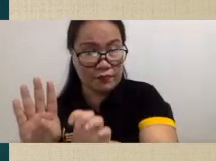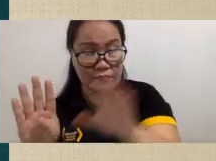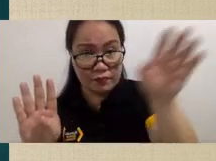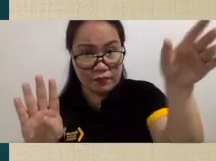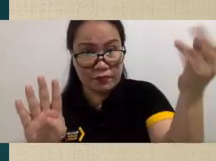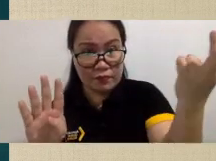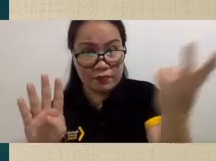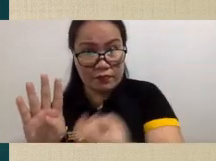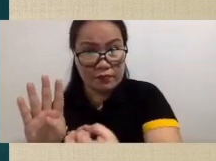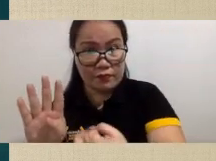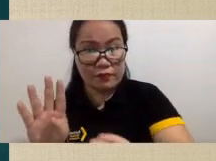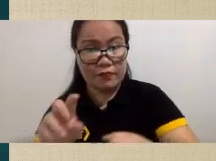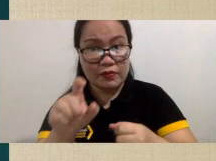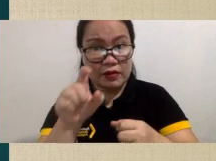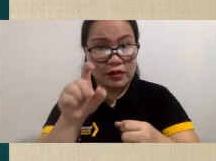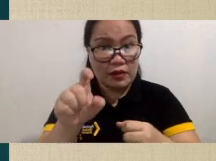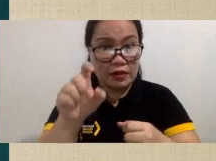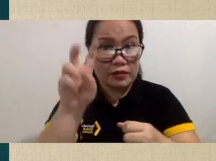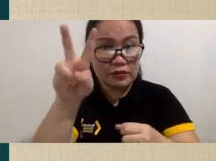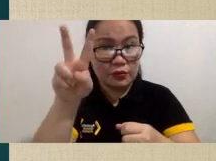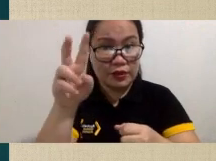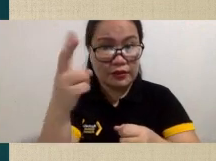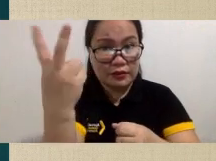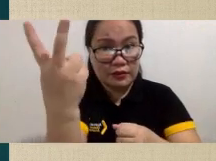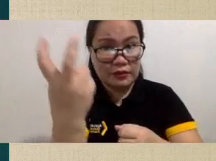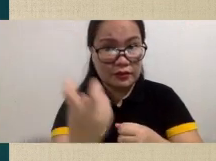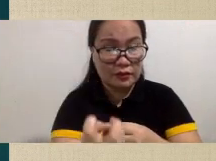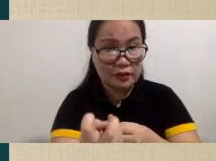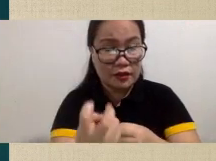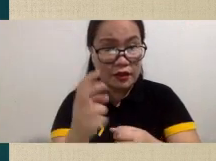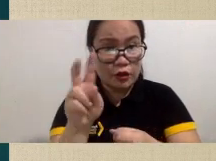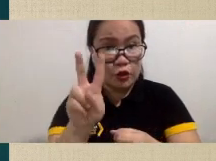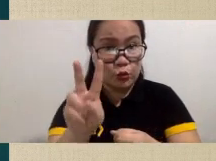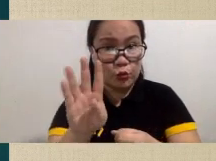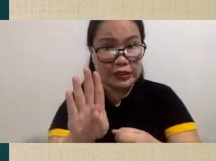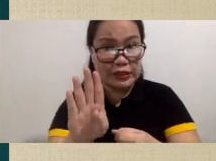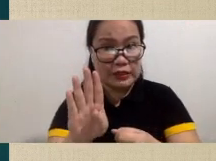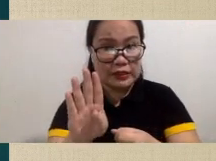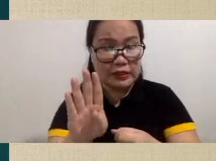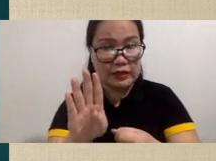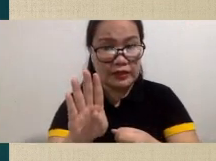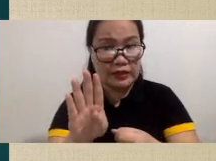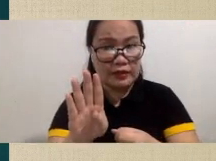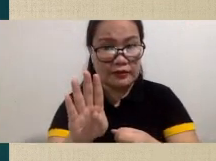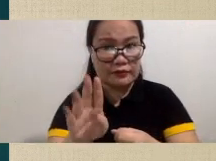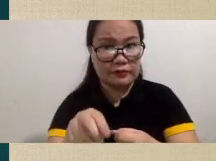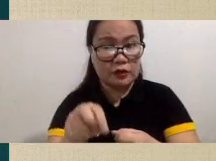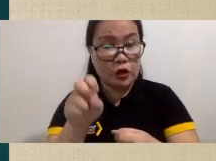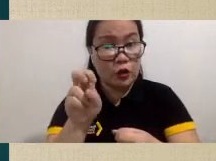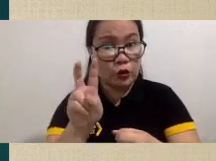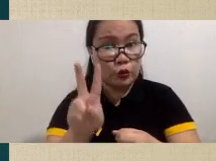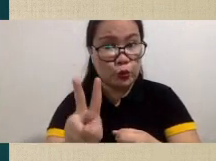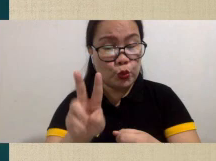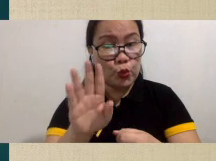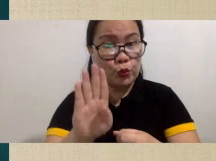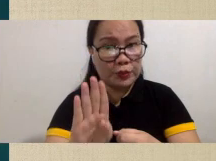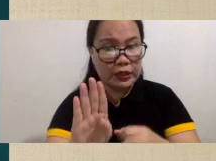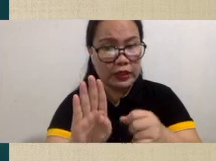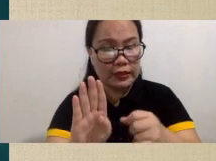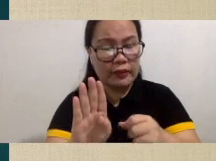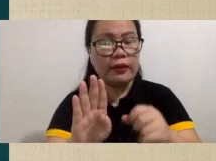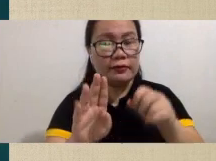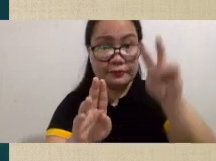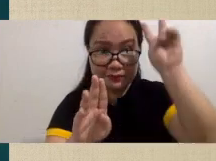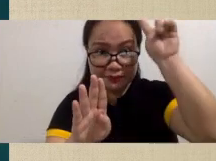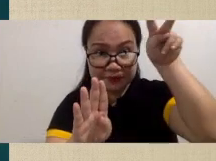3c. And then, x squared. So, sinusundan lang natin tong factored form, ha? So, x squared natin, ang x natin